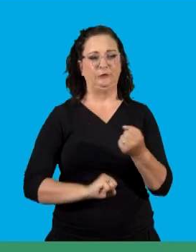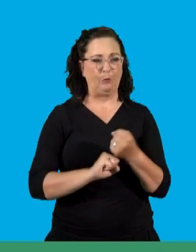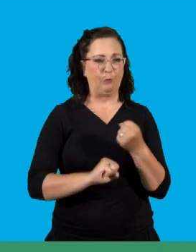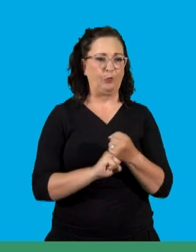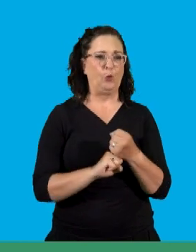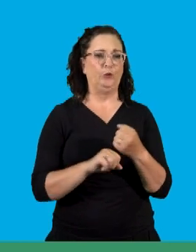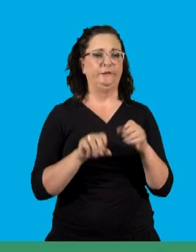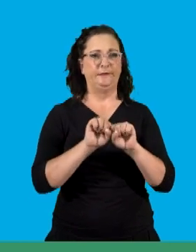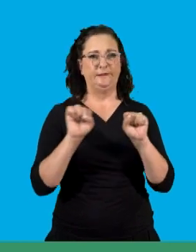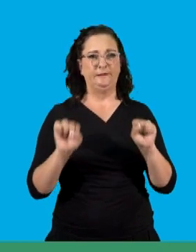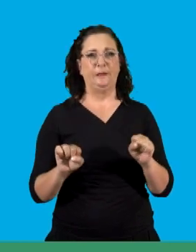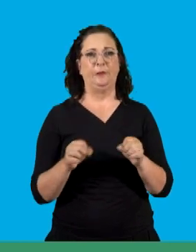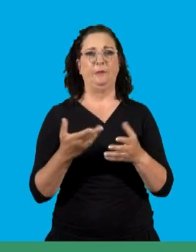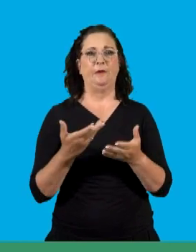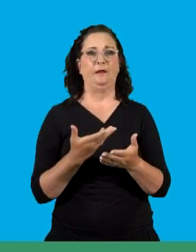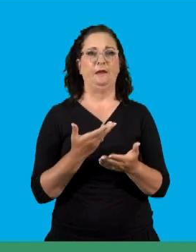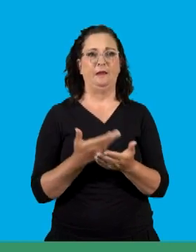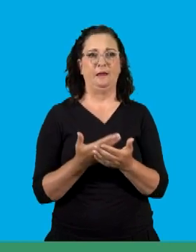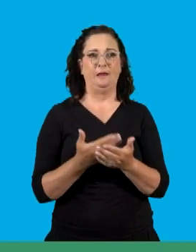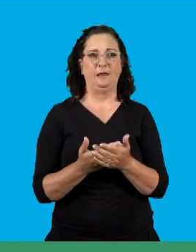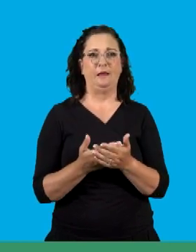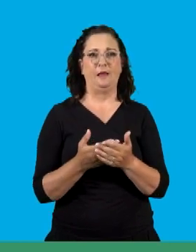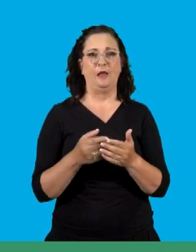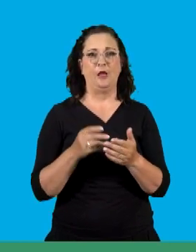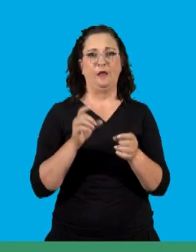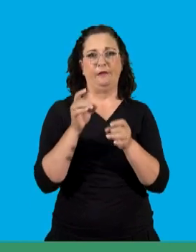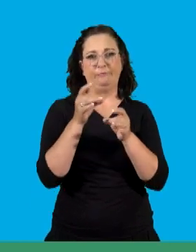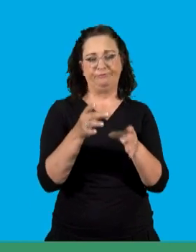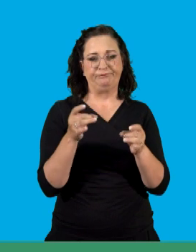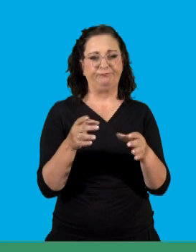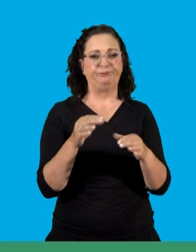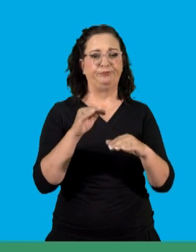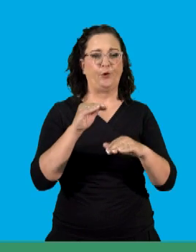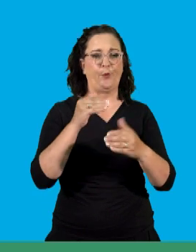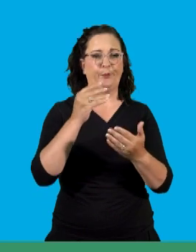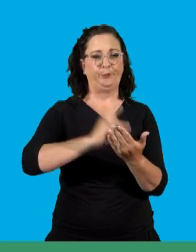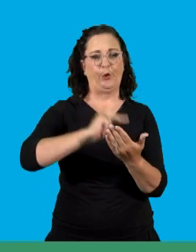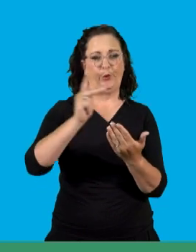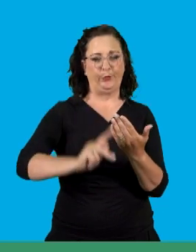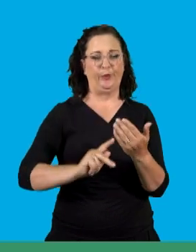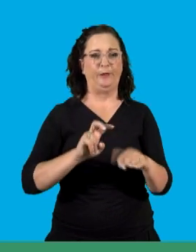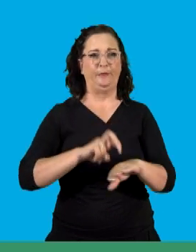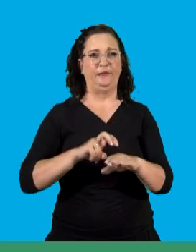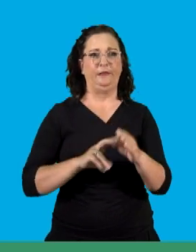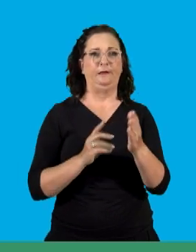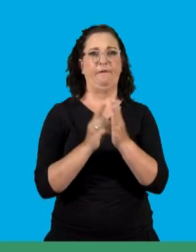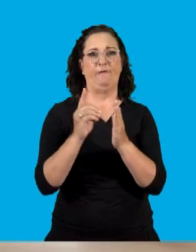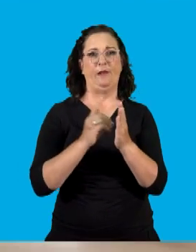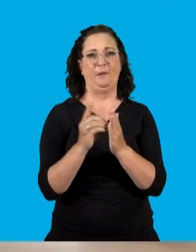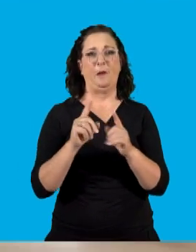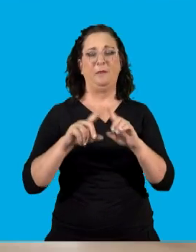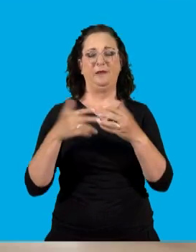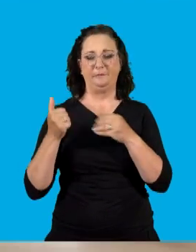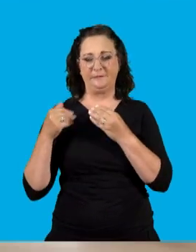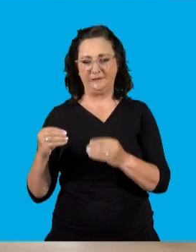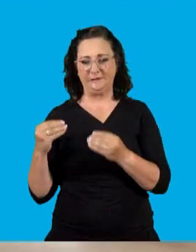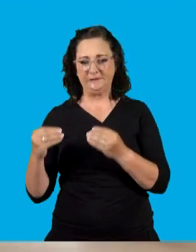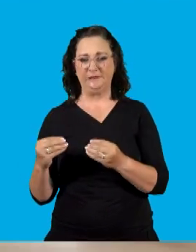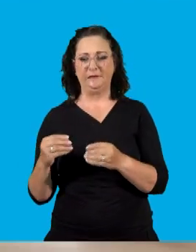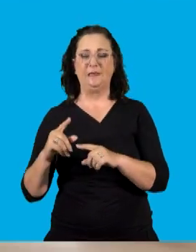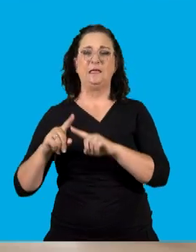systems, informative programs to address them. So the socioeconomic issues, they place extra burdens on